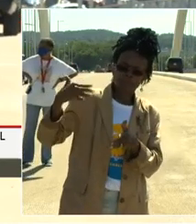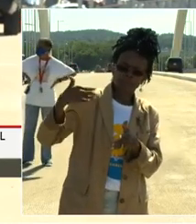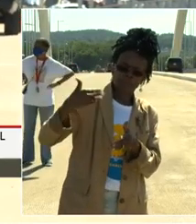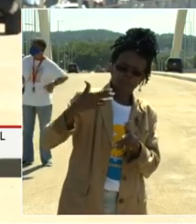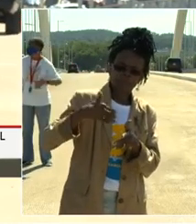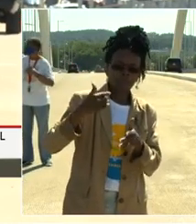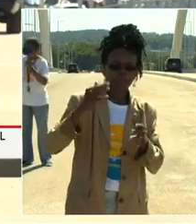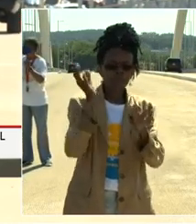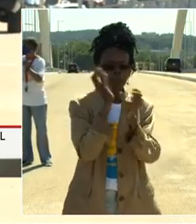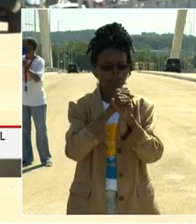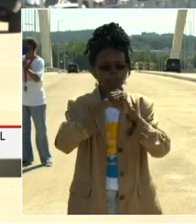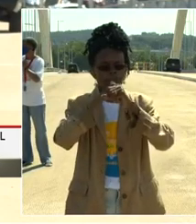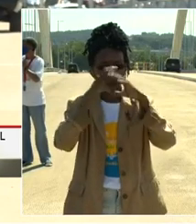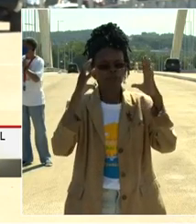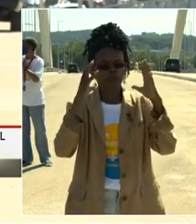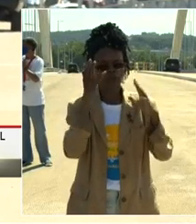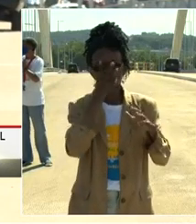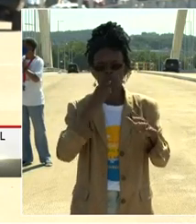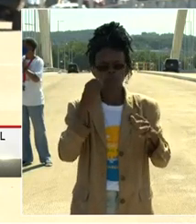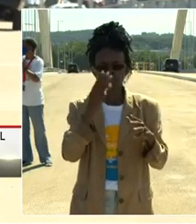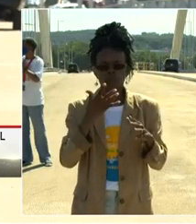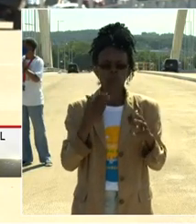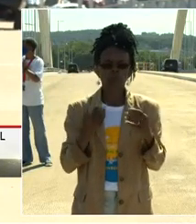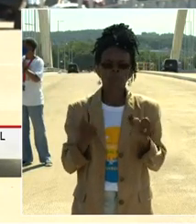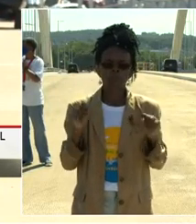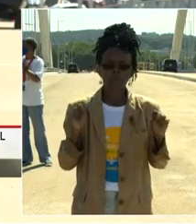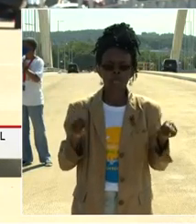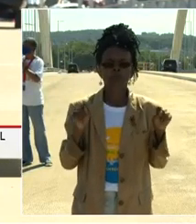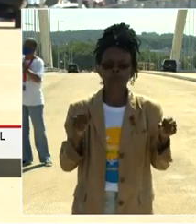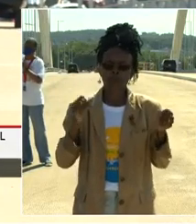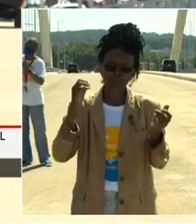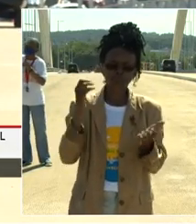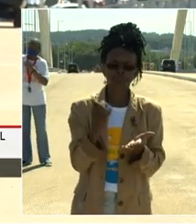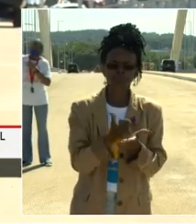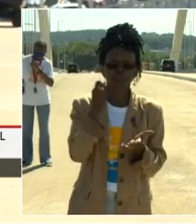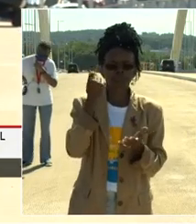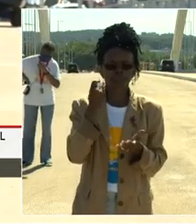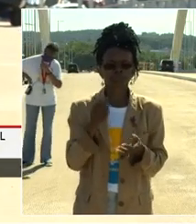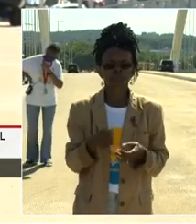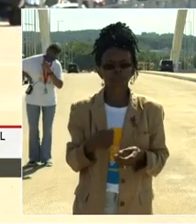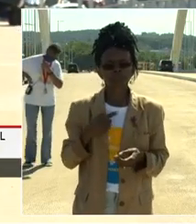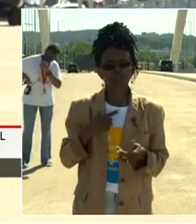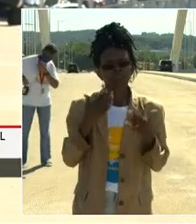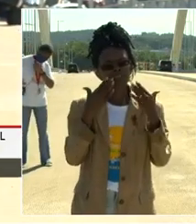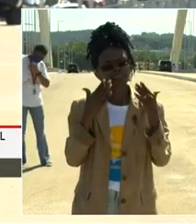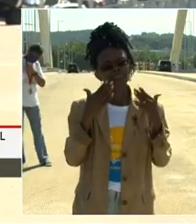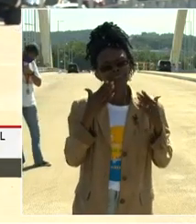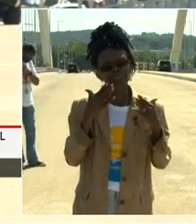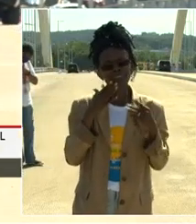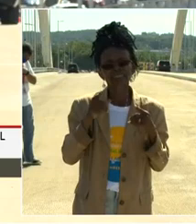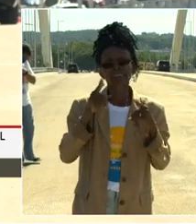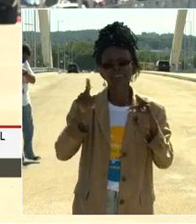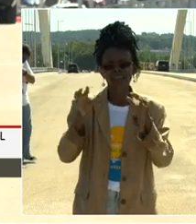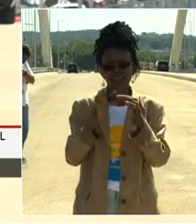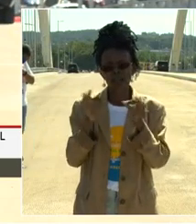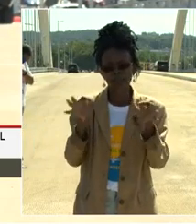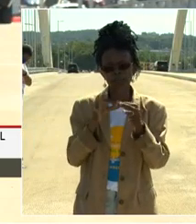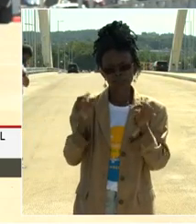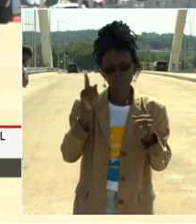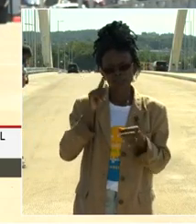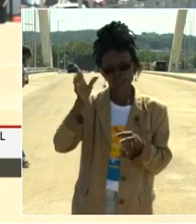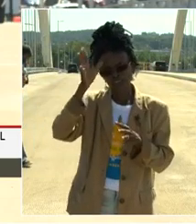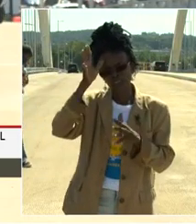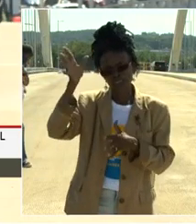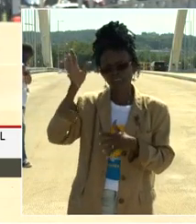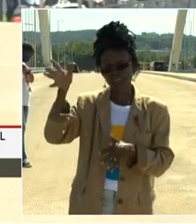thing. These lines resonate because I think my great-great-great-grandfather would take personal pride to be commemorated